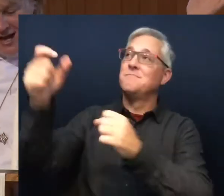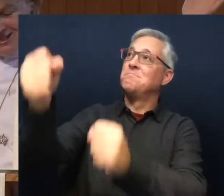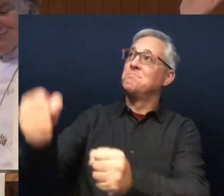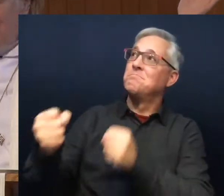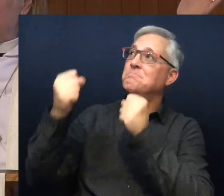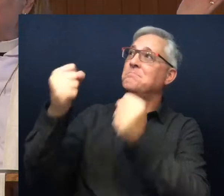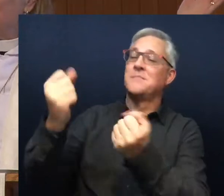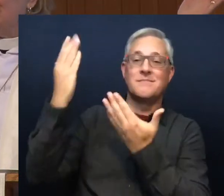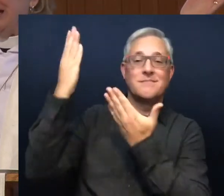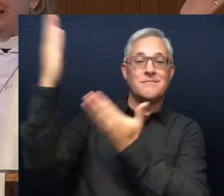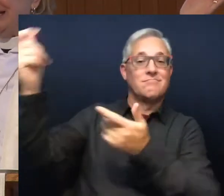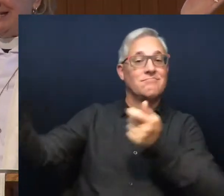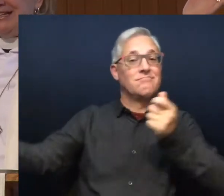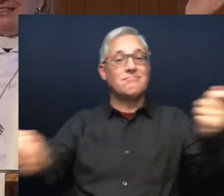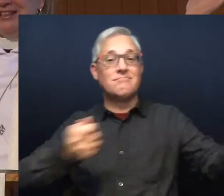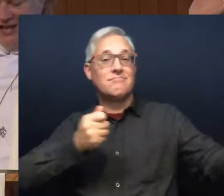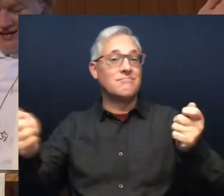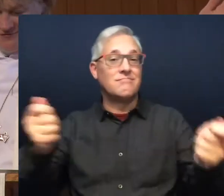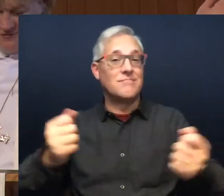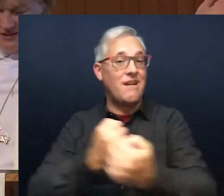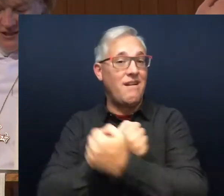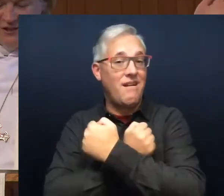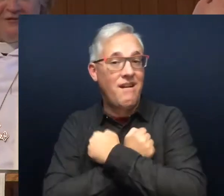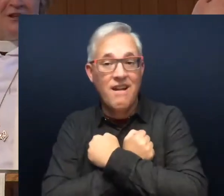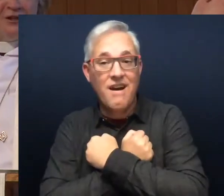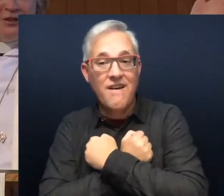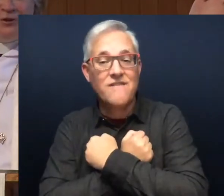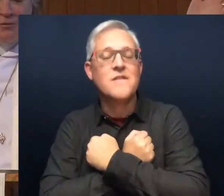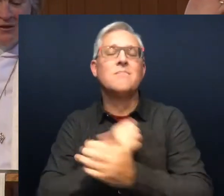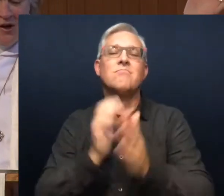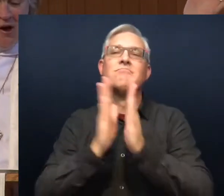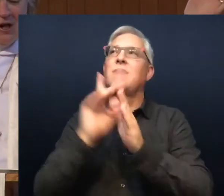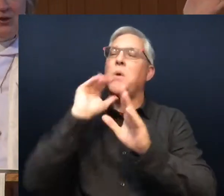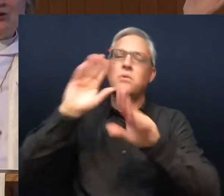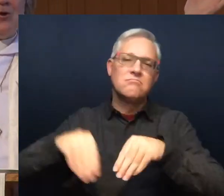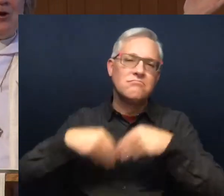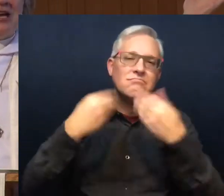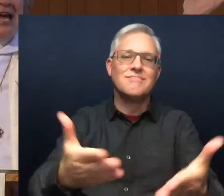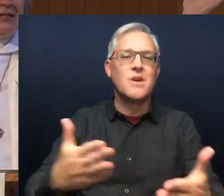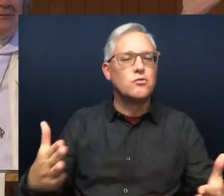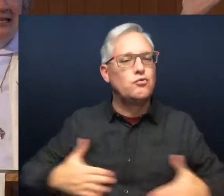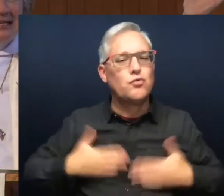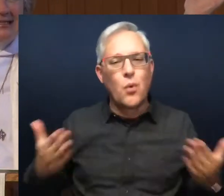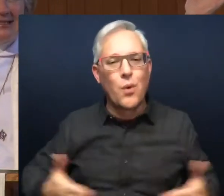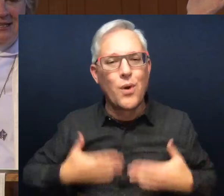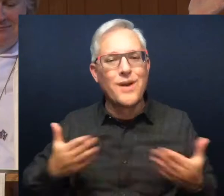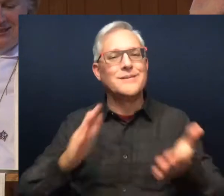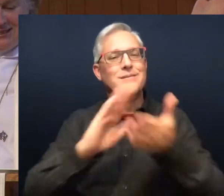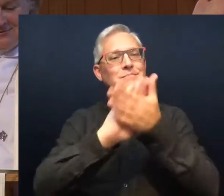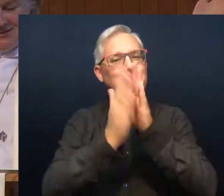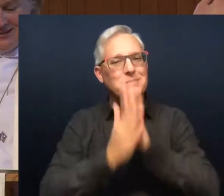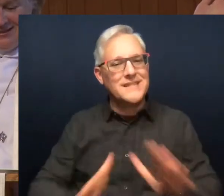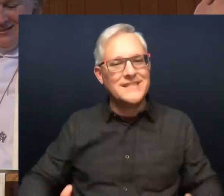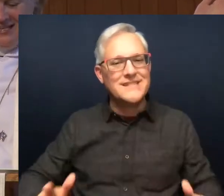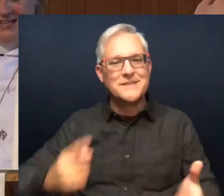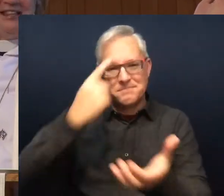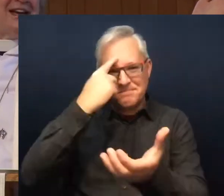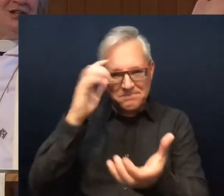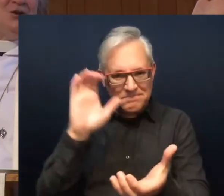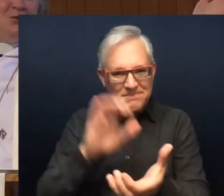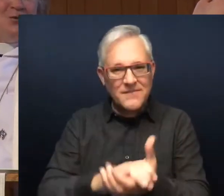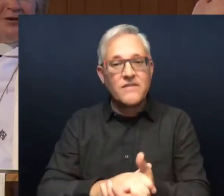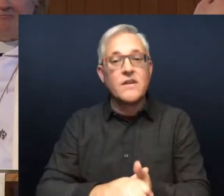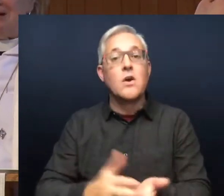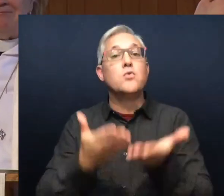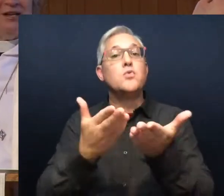the mighty one who reigns in love, fill you with all joy and peace in believing,